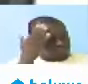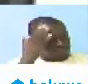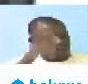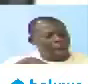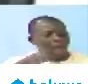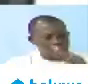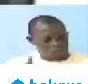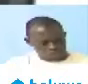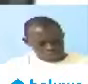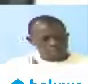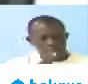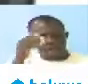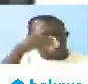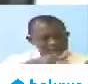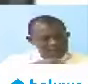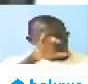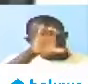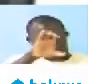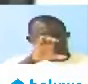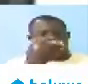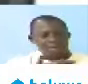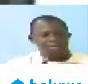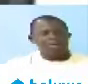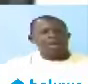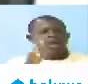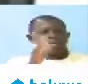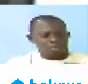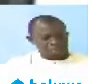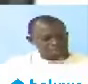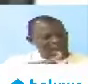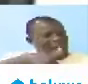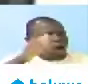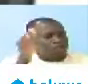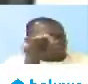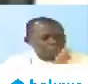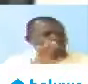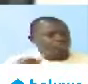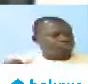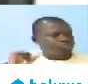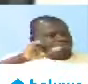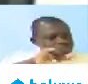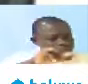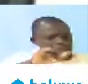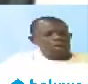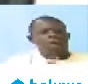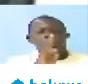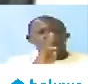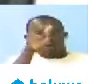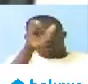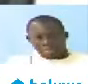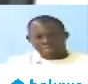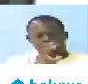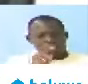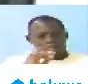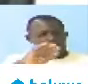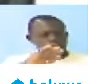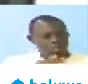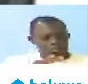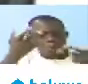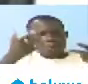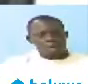the country. So Janimbe, even before we disembarked from the plane, the person who was